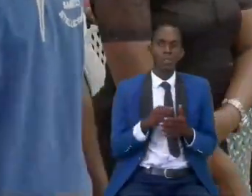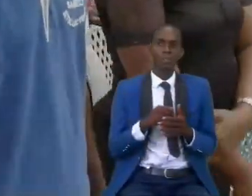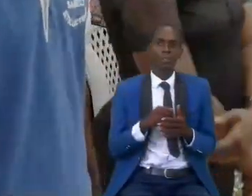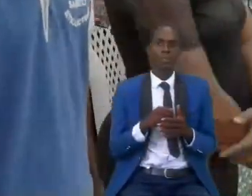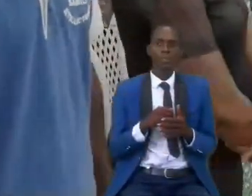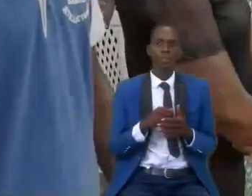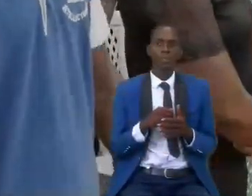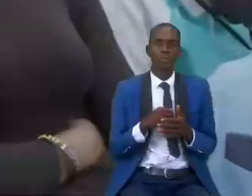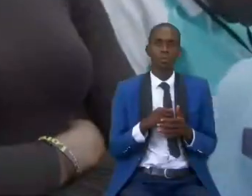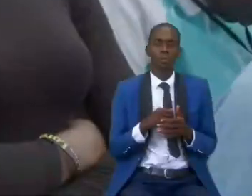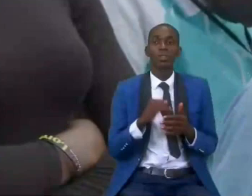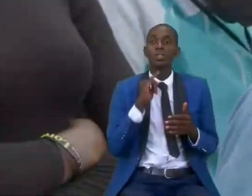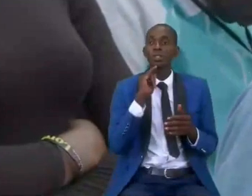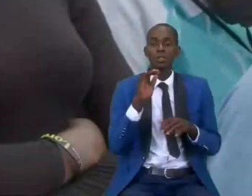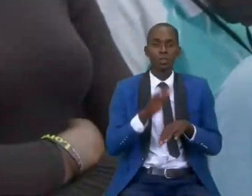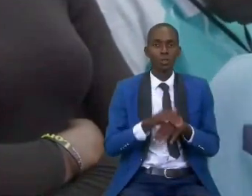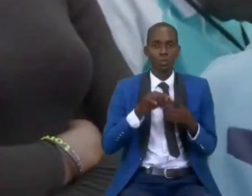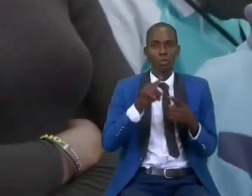Amen.